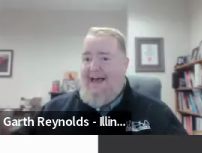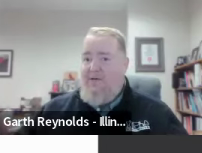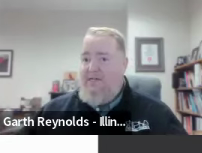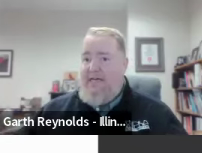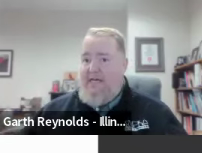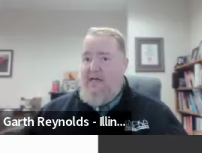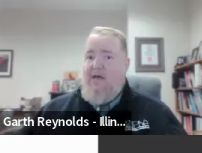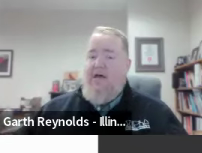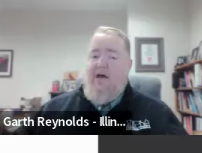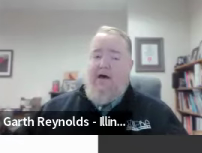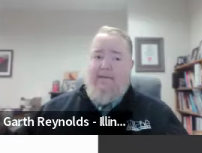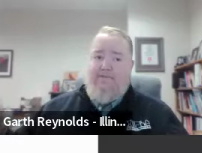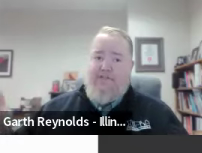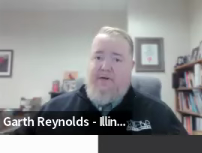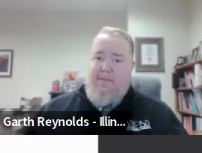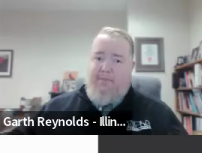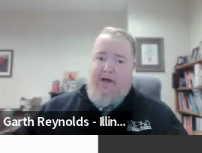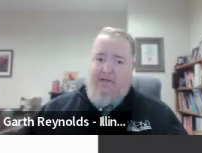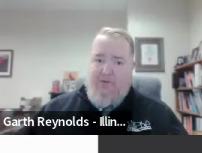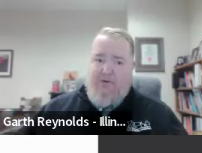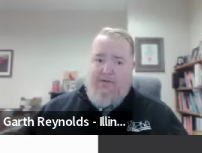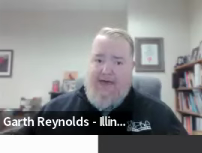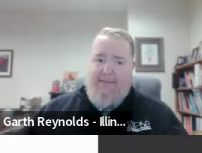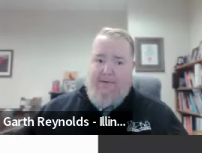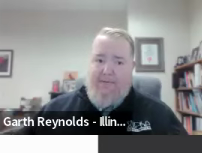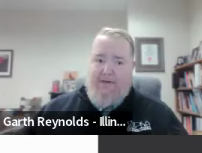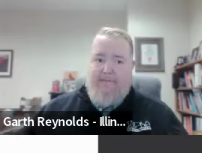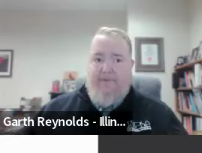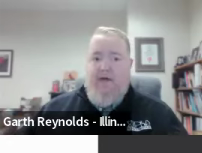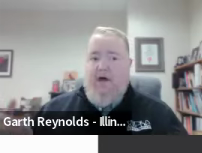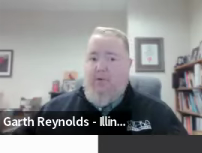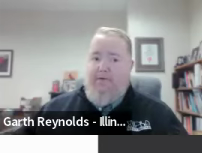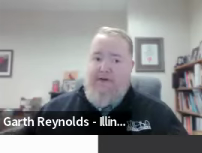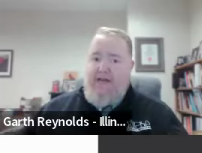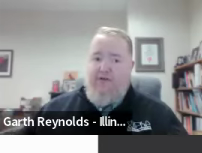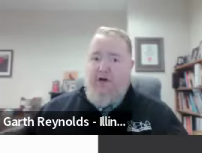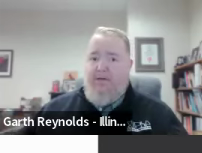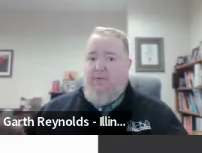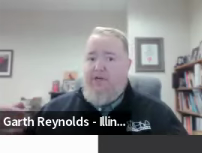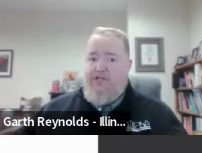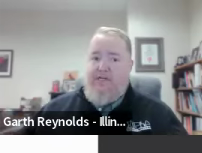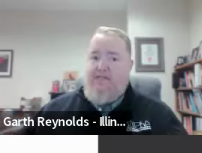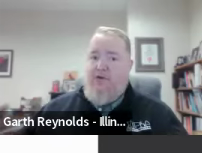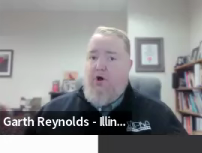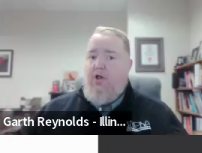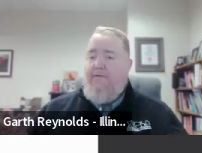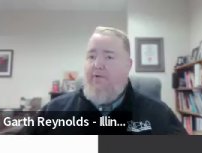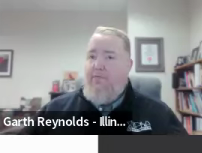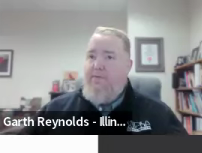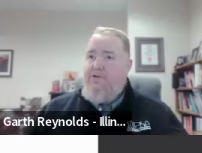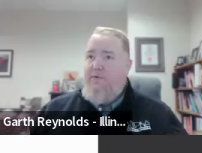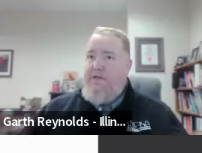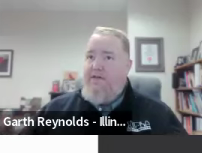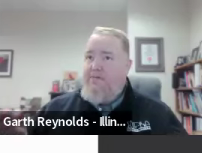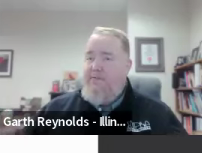at the State House Inn, just a couple blocks north of the Capitol building. We're providing you talking point sheets. You'll all have